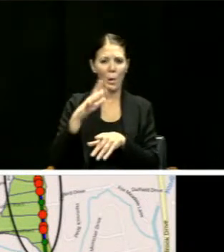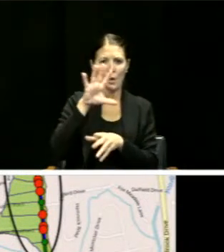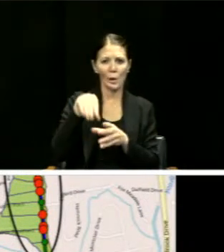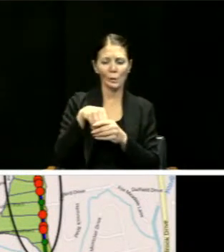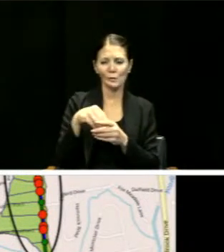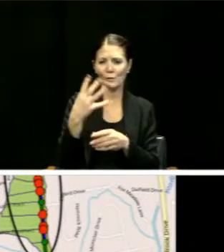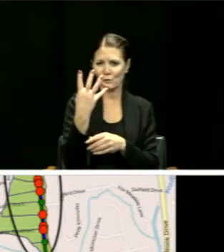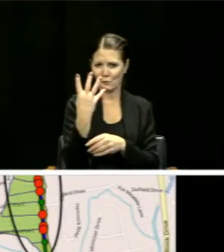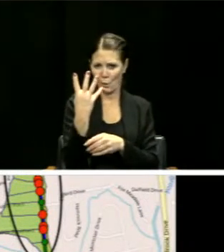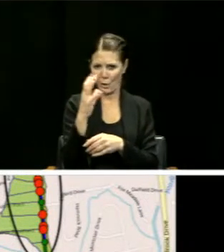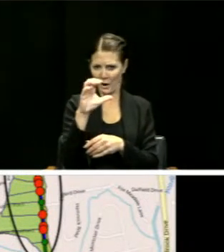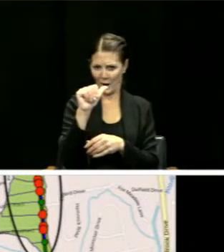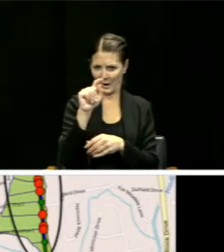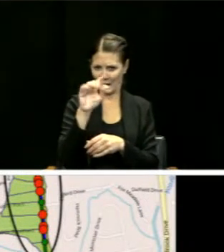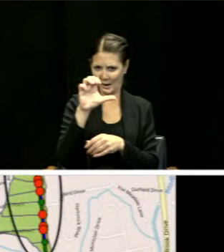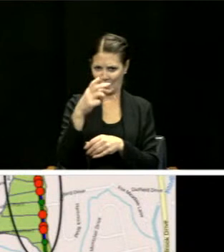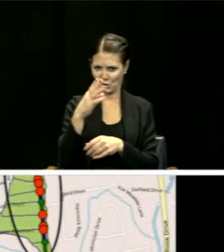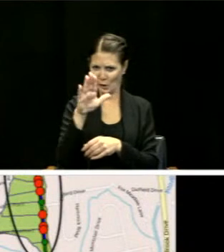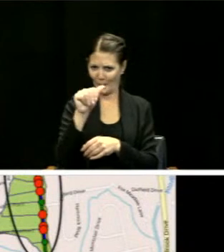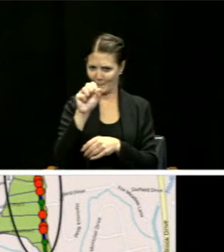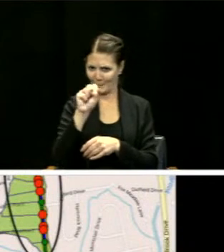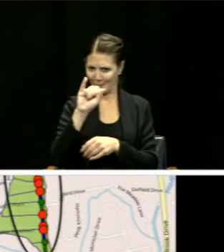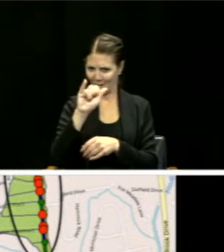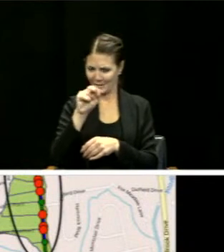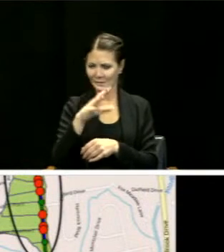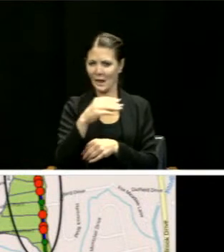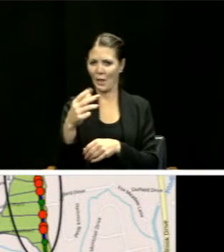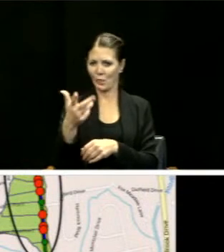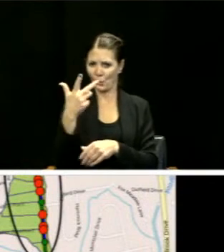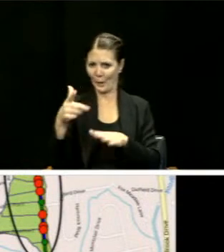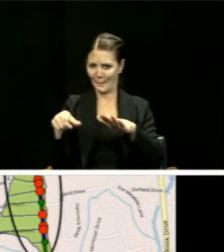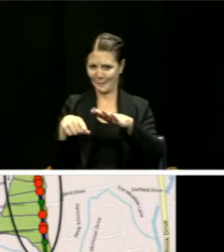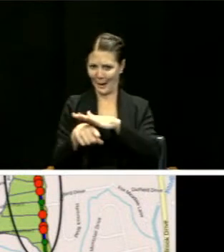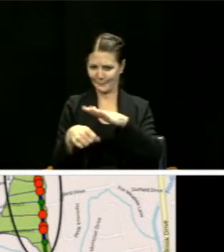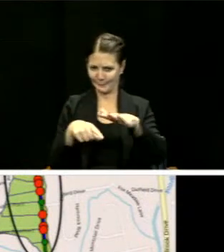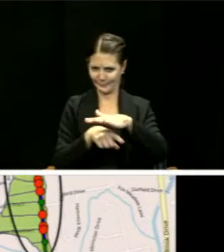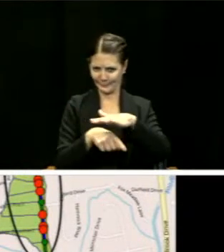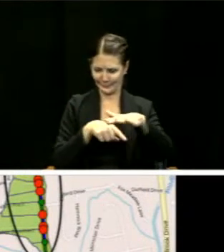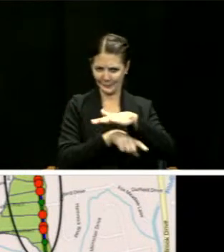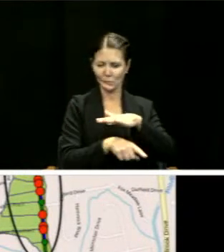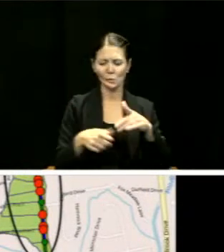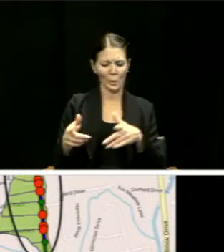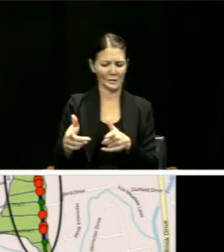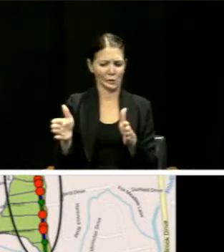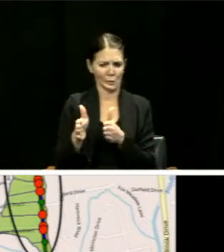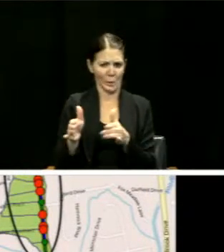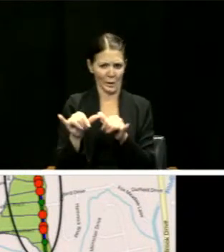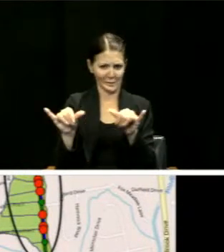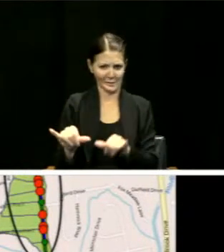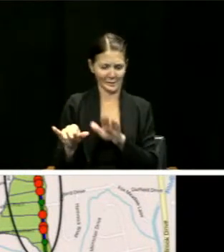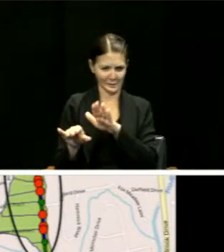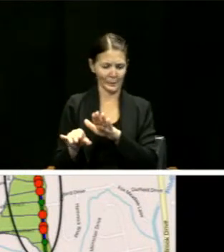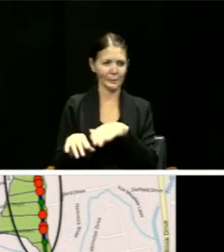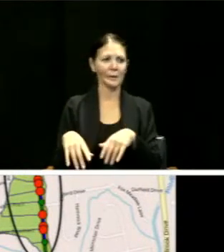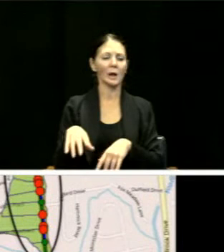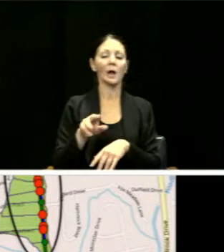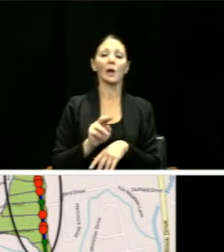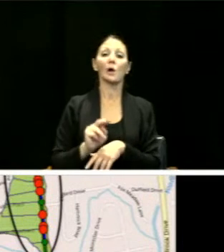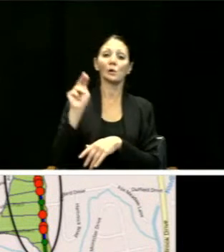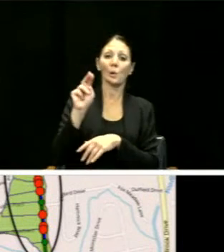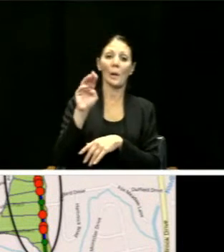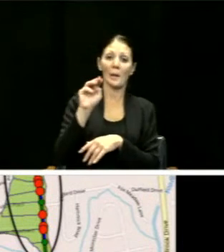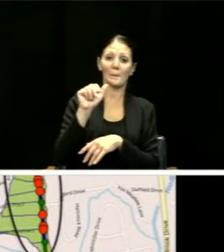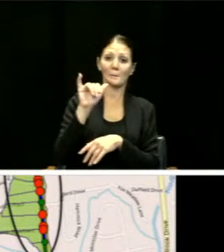4 catch basins and 3 pipes. So there's a real small system there. And then there's the North Main